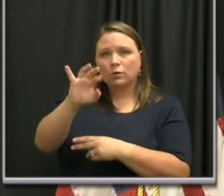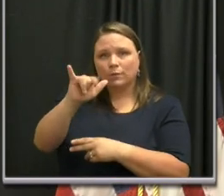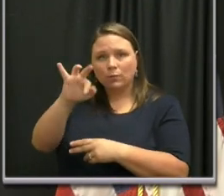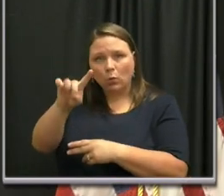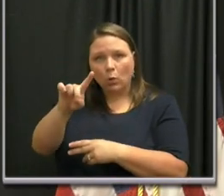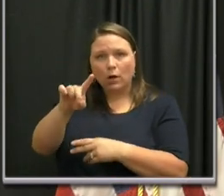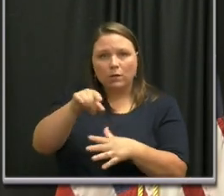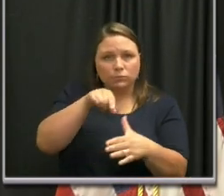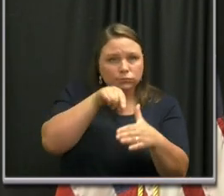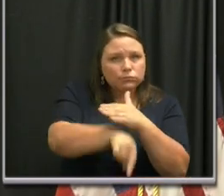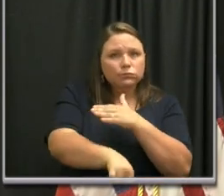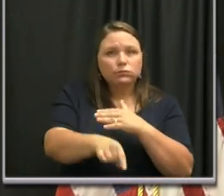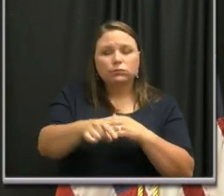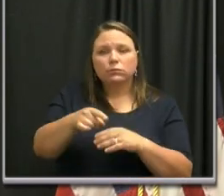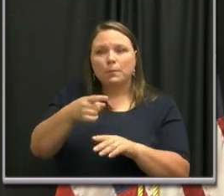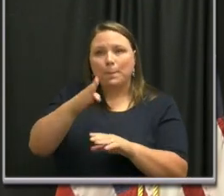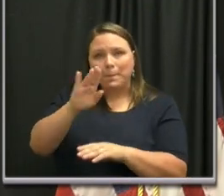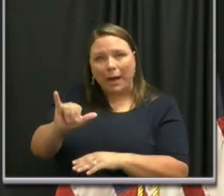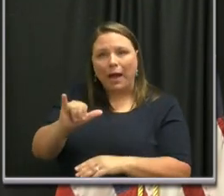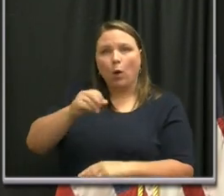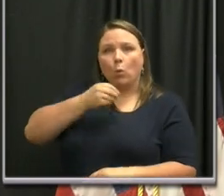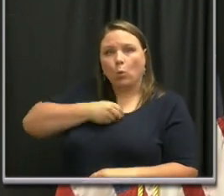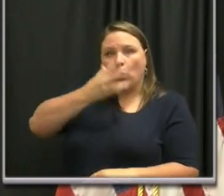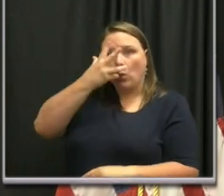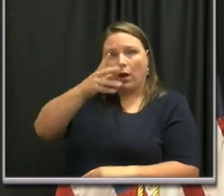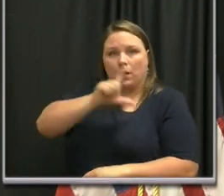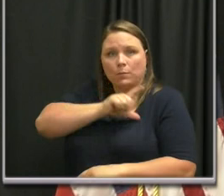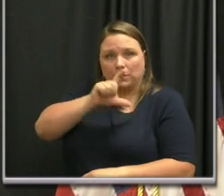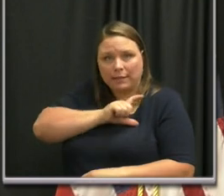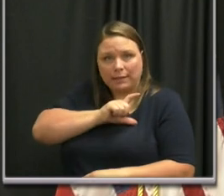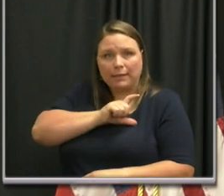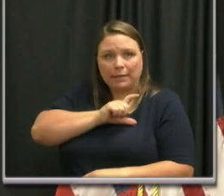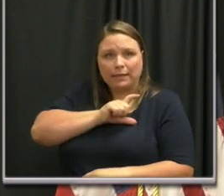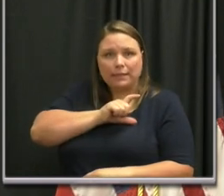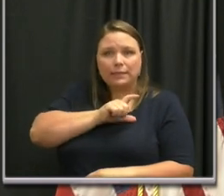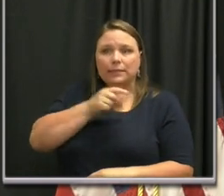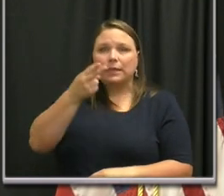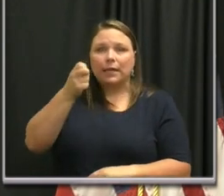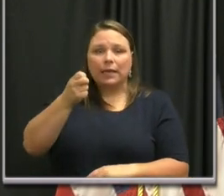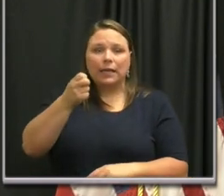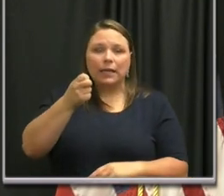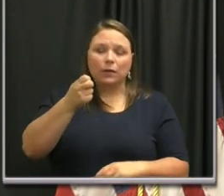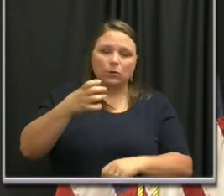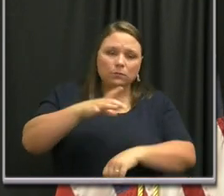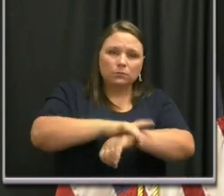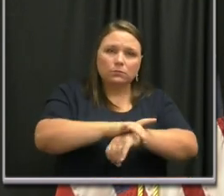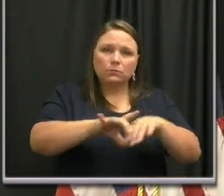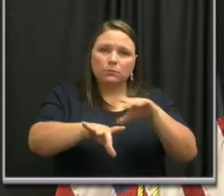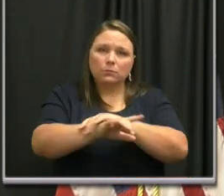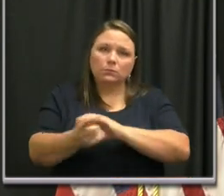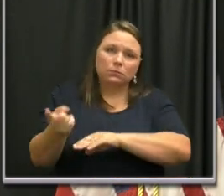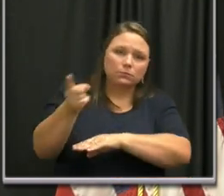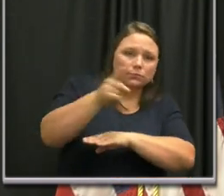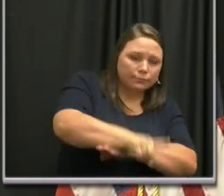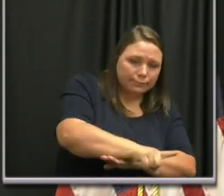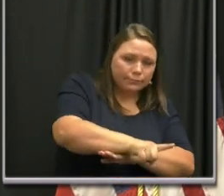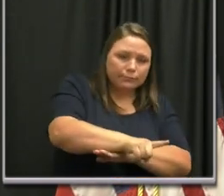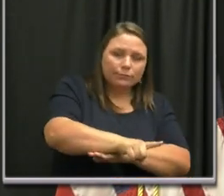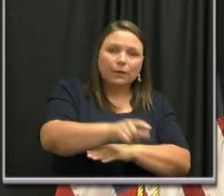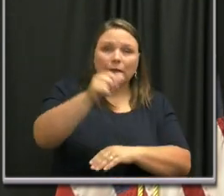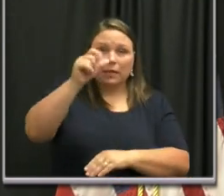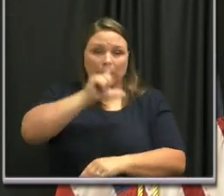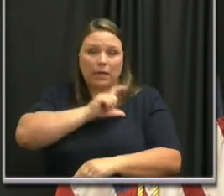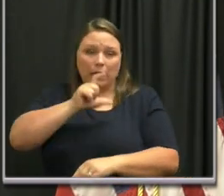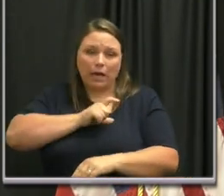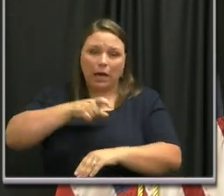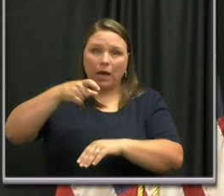in Minneapolis, who, with Mr. Floyd handcuffed, lying face down on the ground, placed his knee